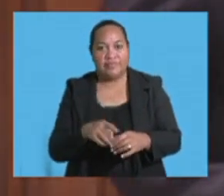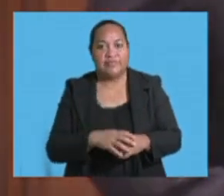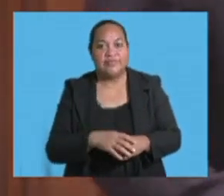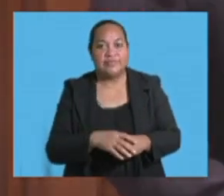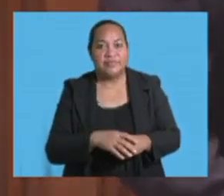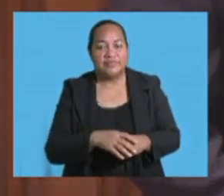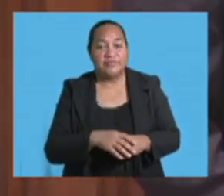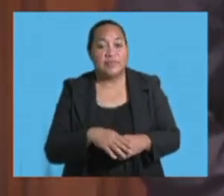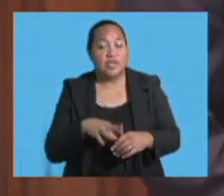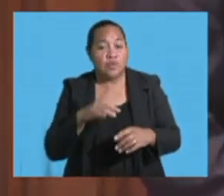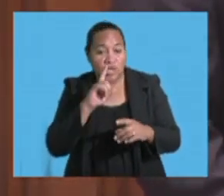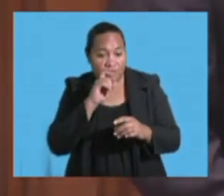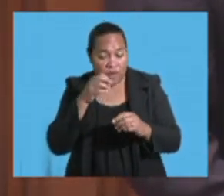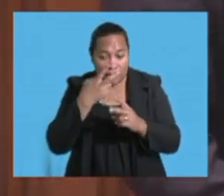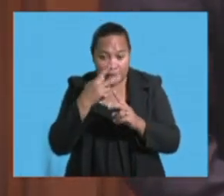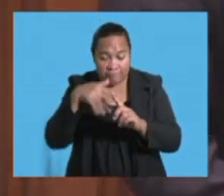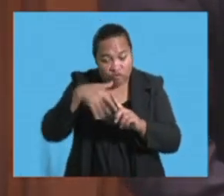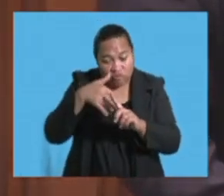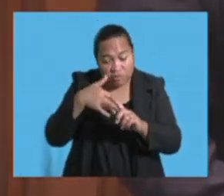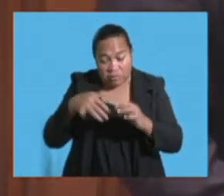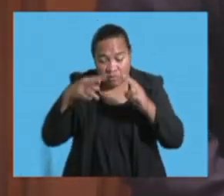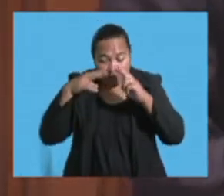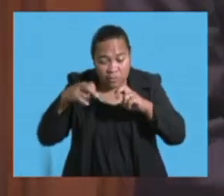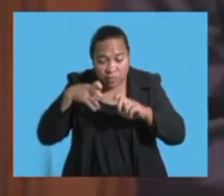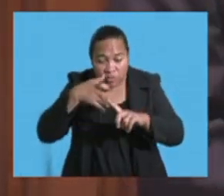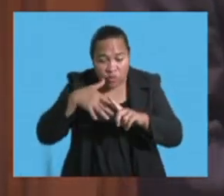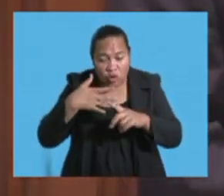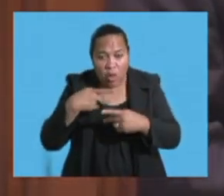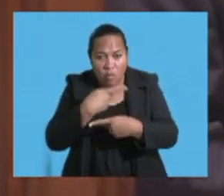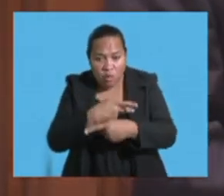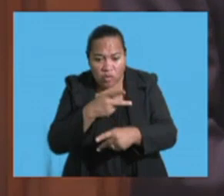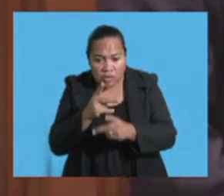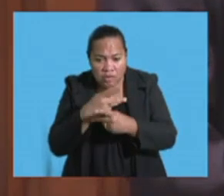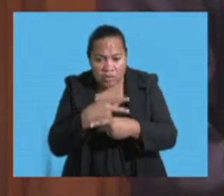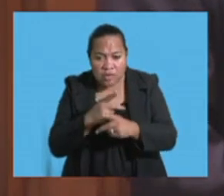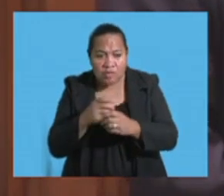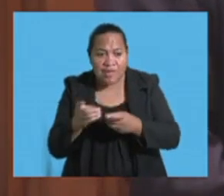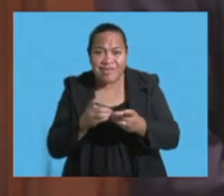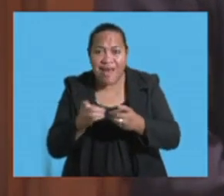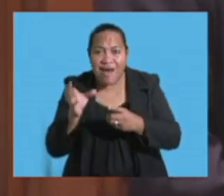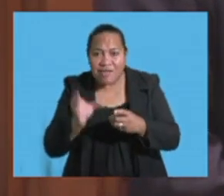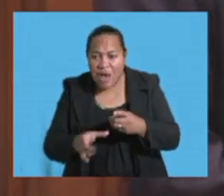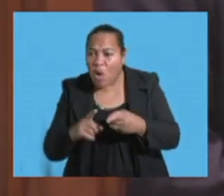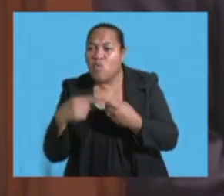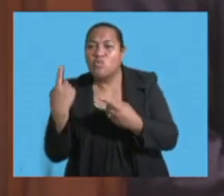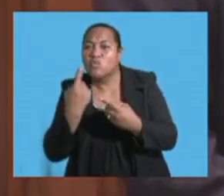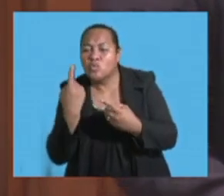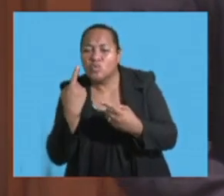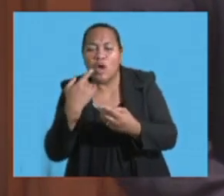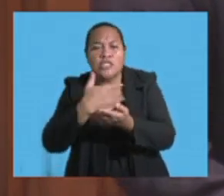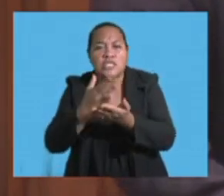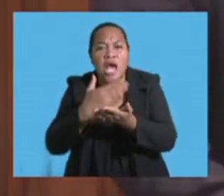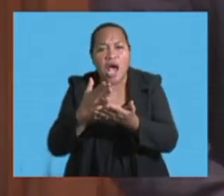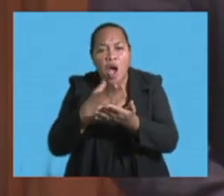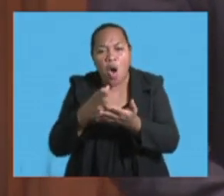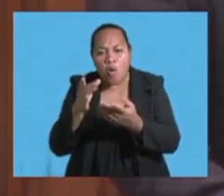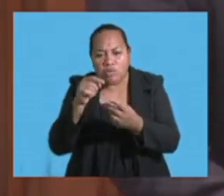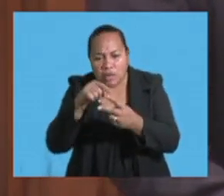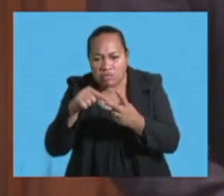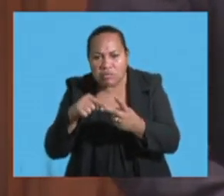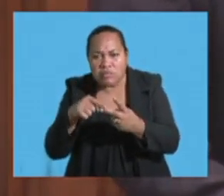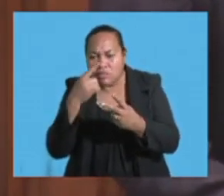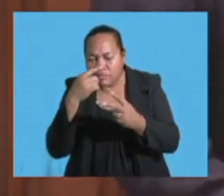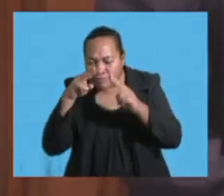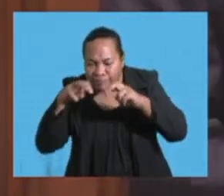a comprehensive background of the project, such as the director and the shareholder details, statement of assets